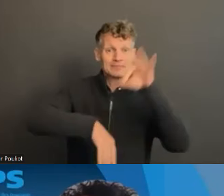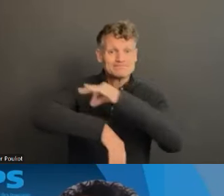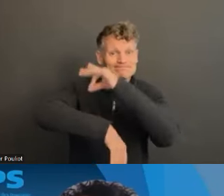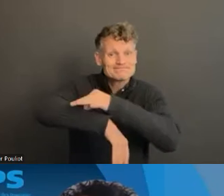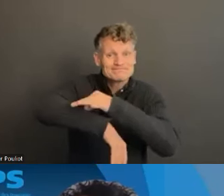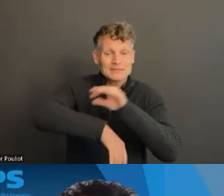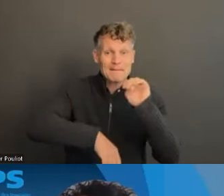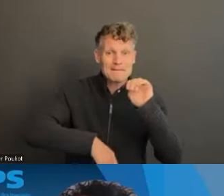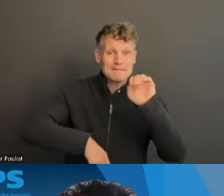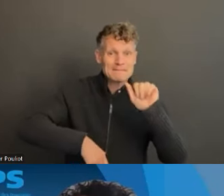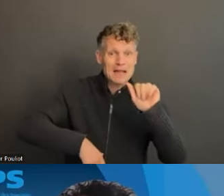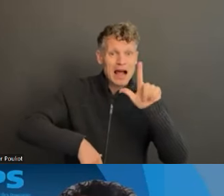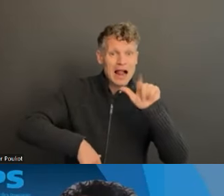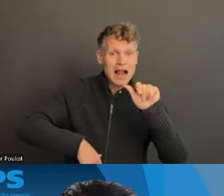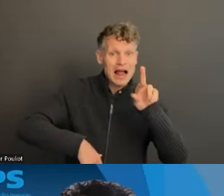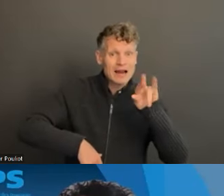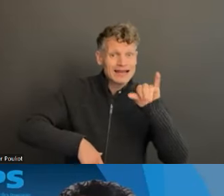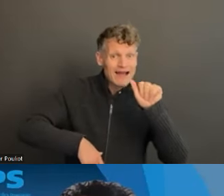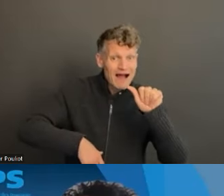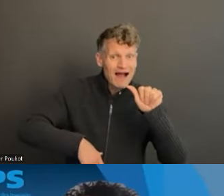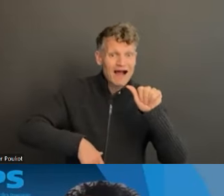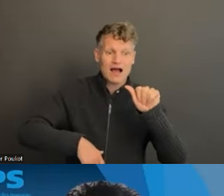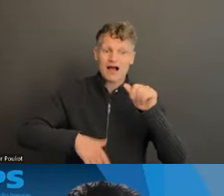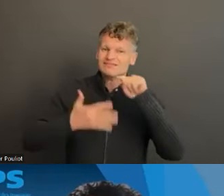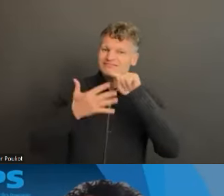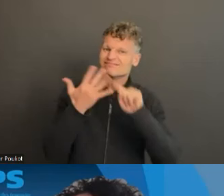put together 14